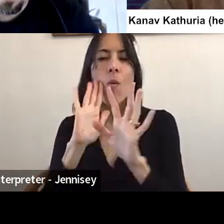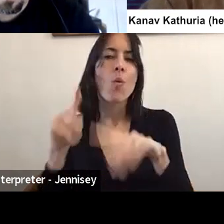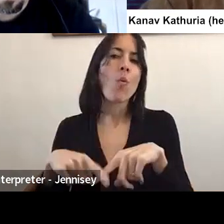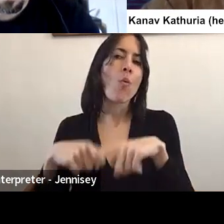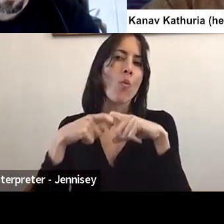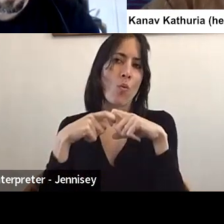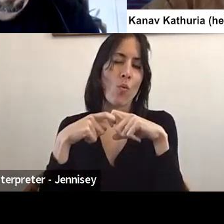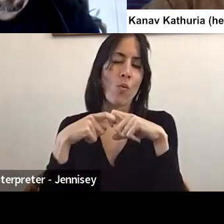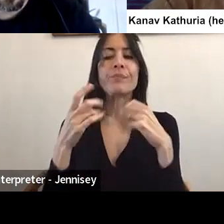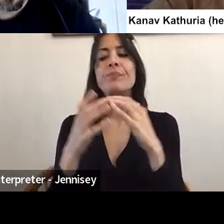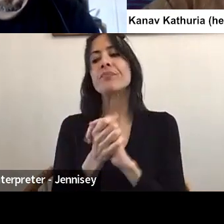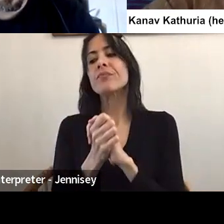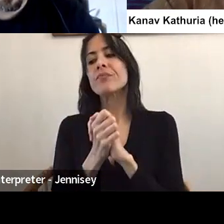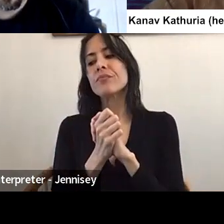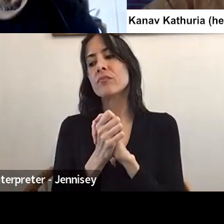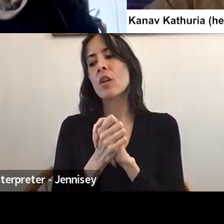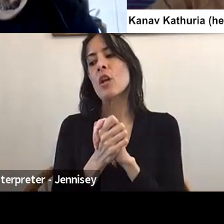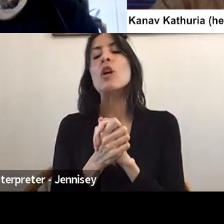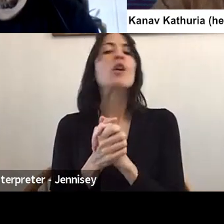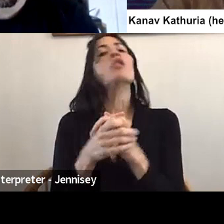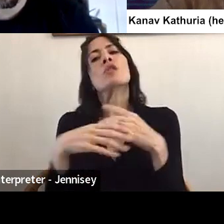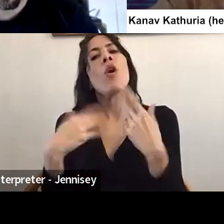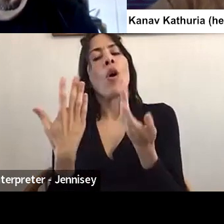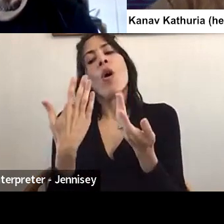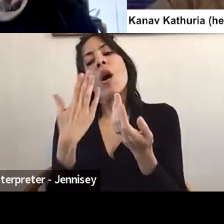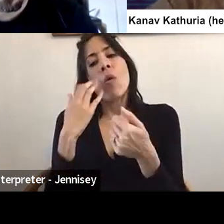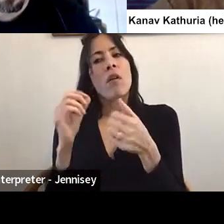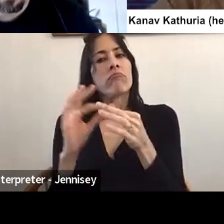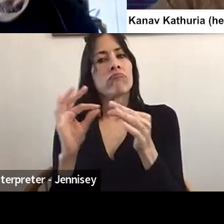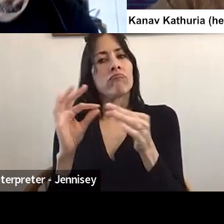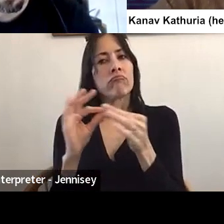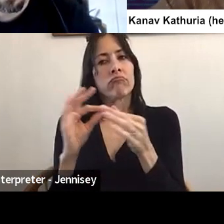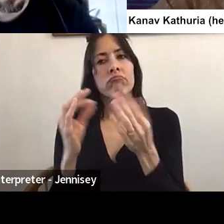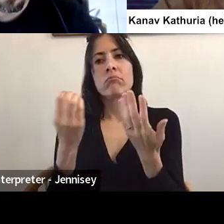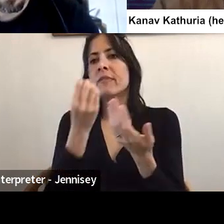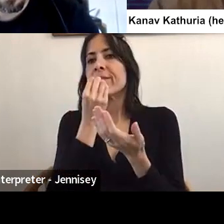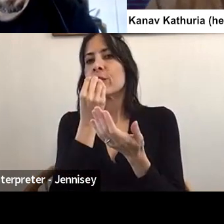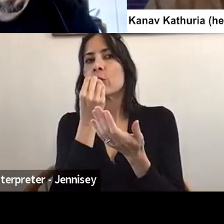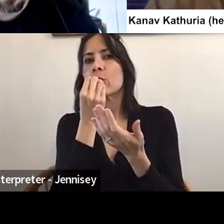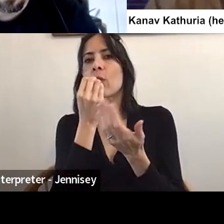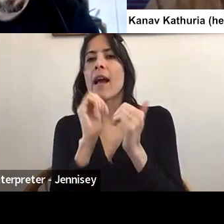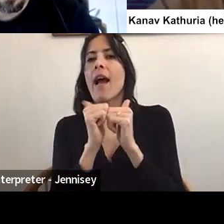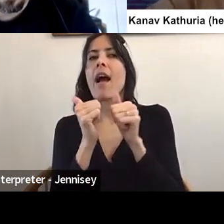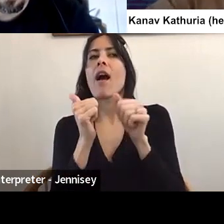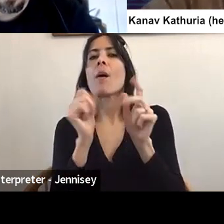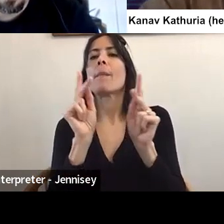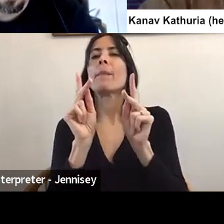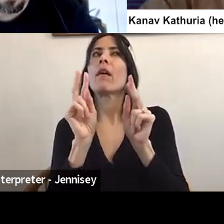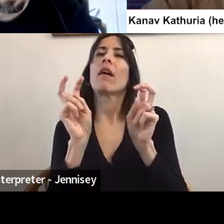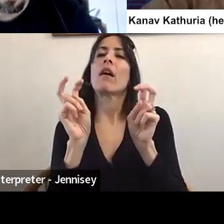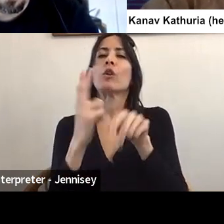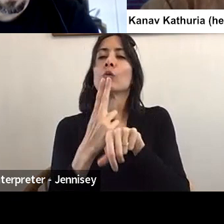for now, there's a few things that I want to get into. First, I'll talk about the role of food on the inside. And, you know, as others have